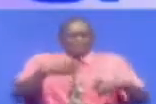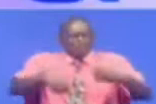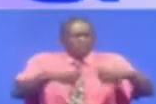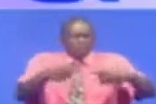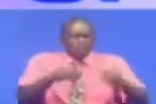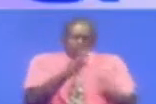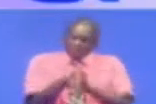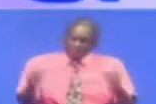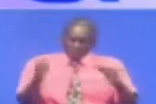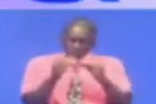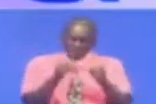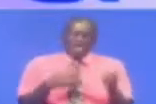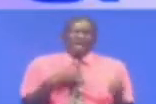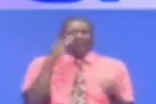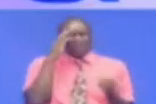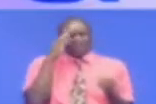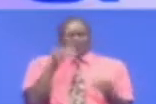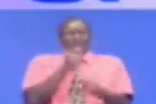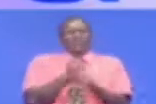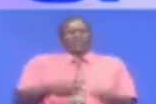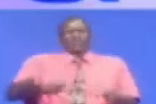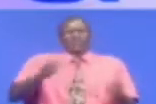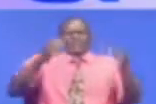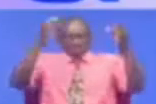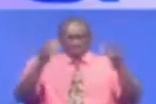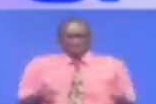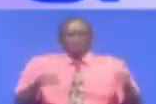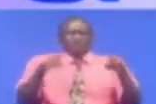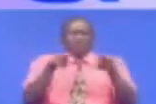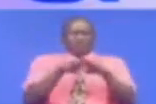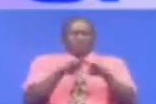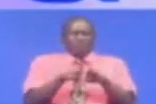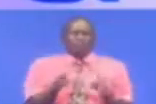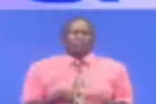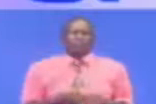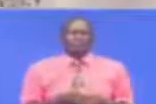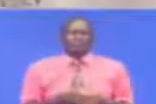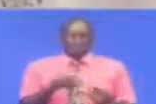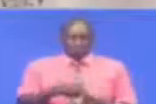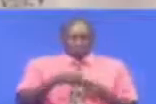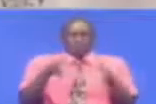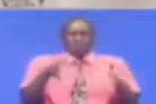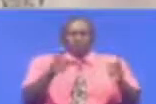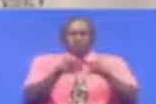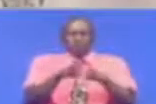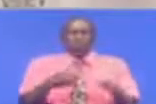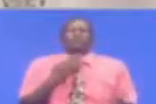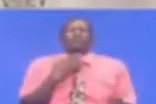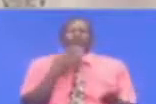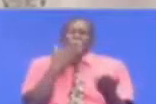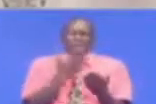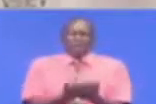it, and I think we made the right decision. And in a special way, we'd like to thank